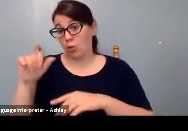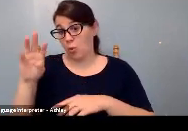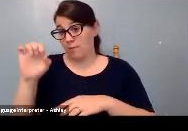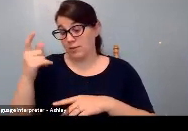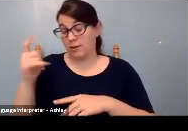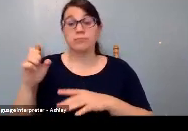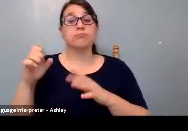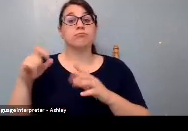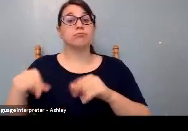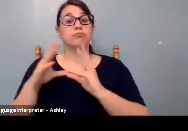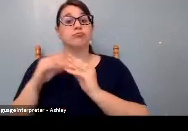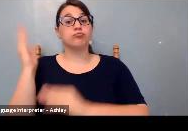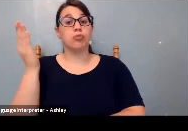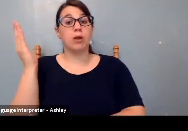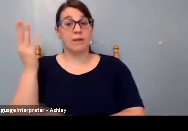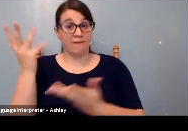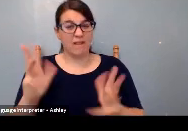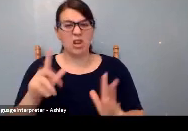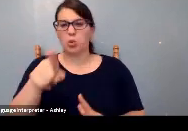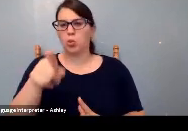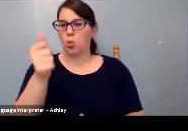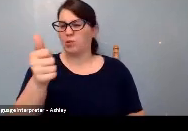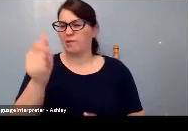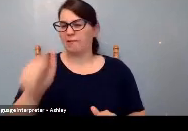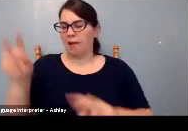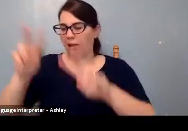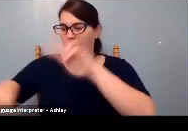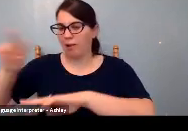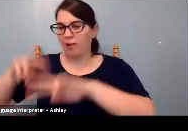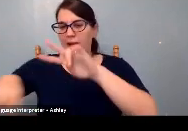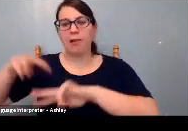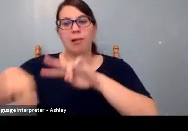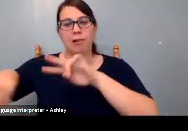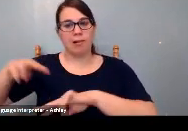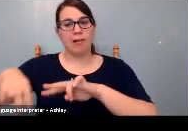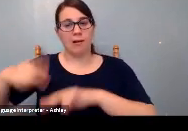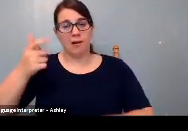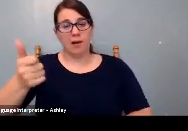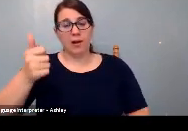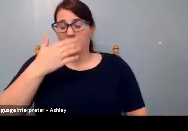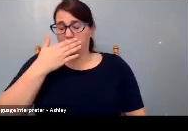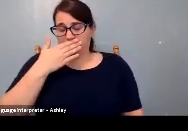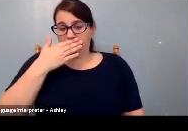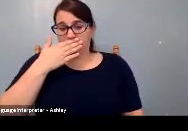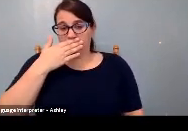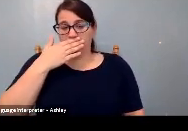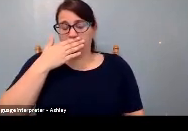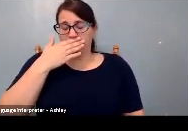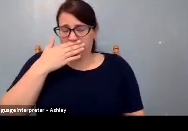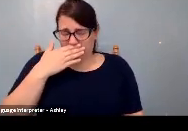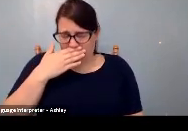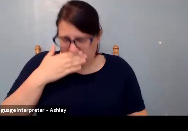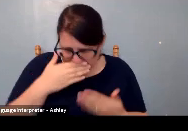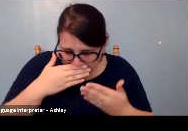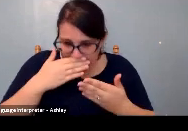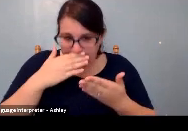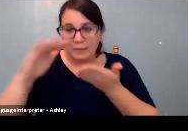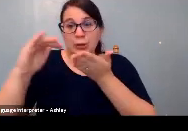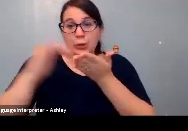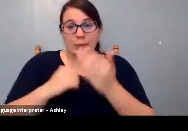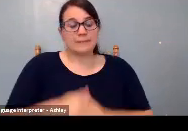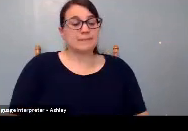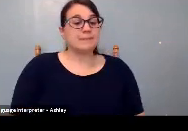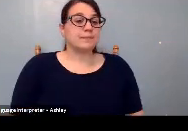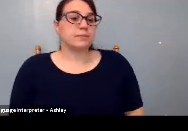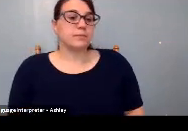to take a deeper dive into the information that I'm going to share with you today. And during today's webinar, you're going to learn